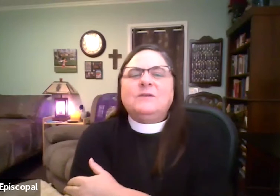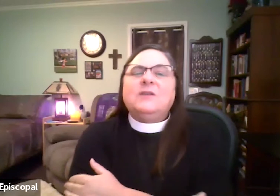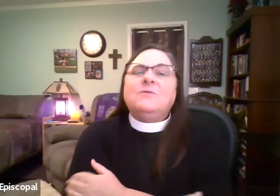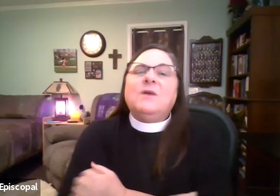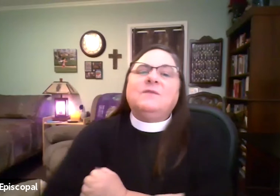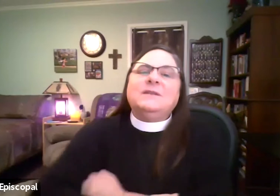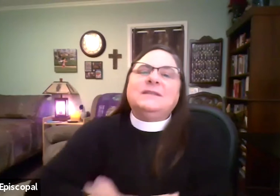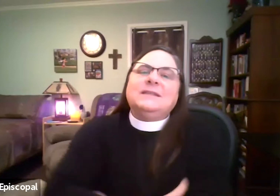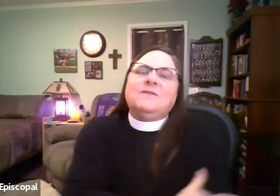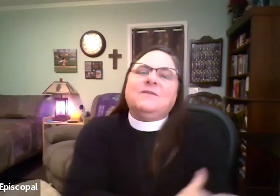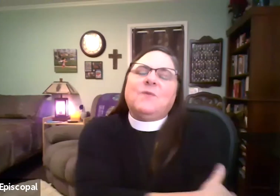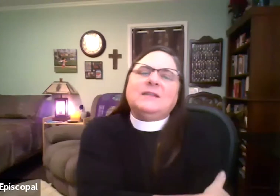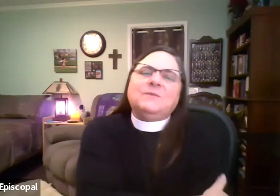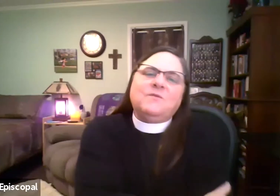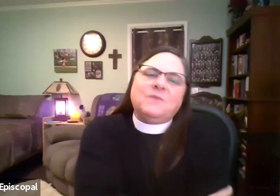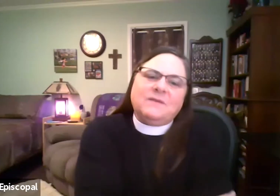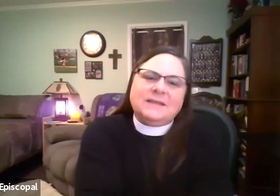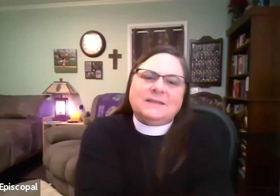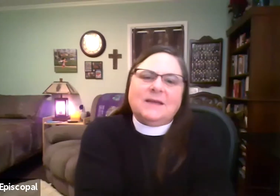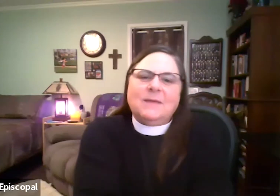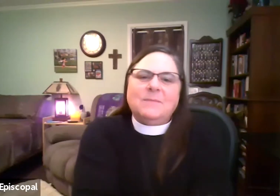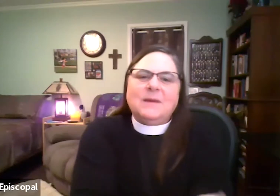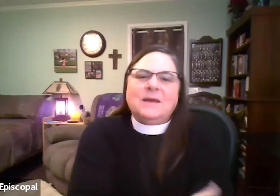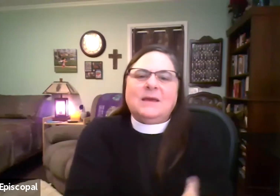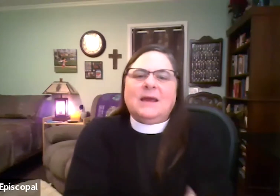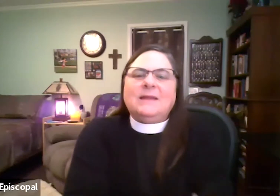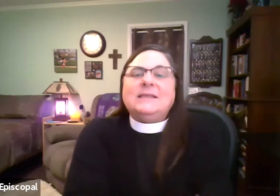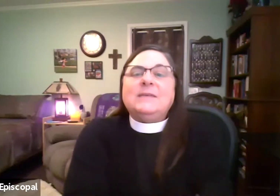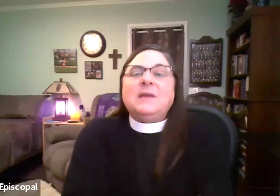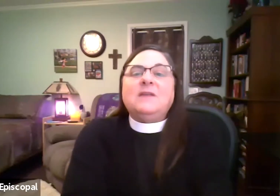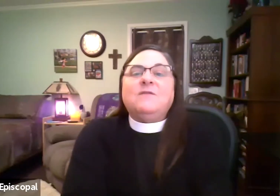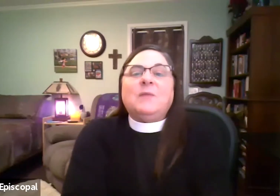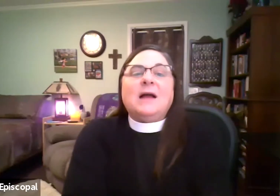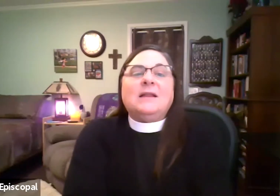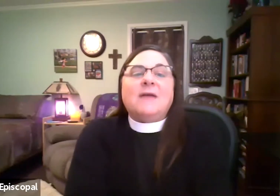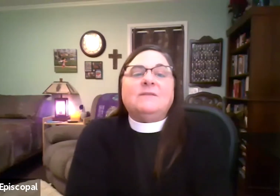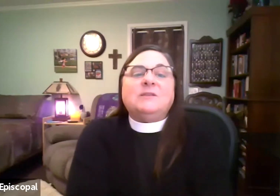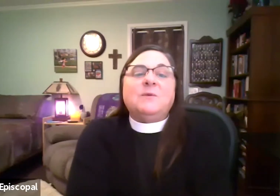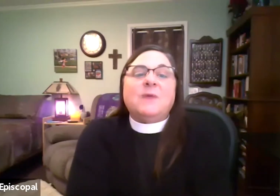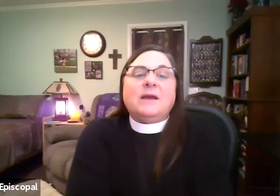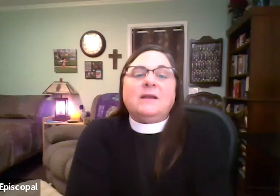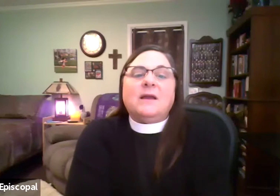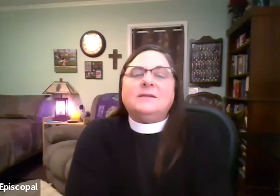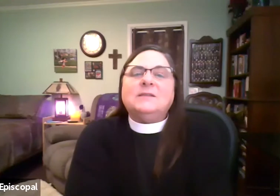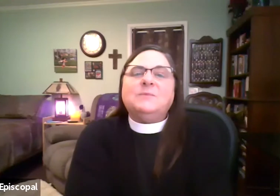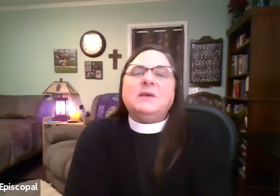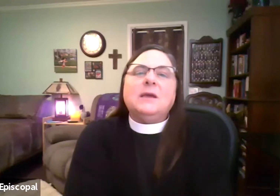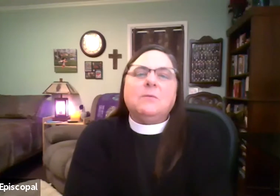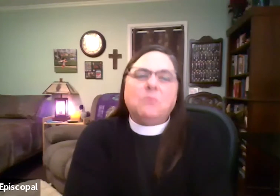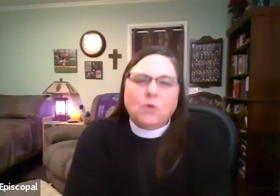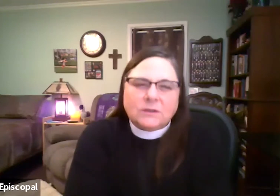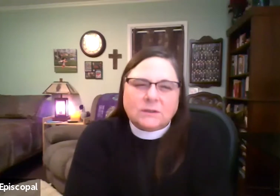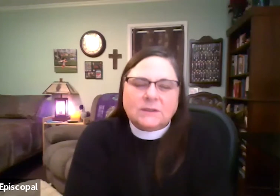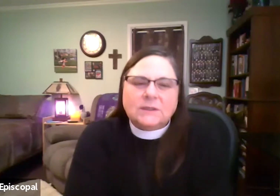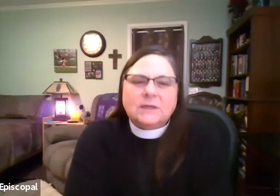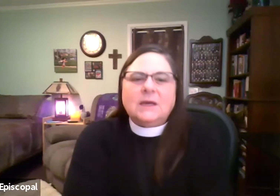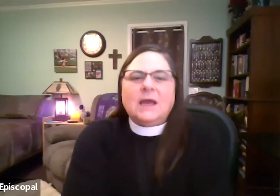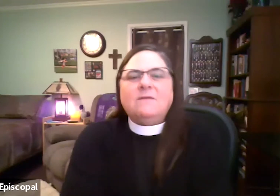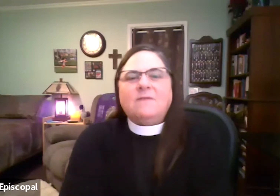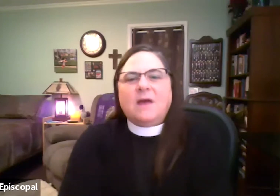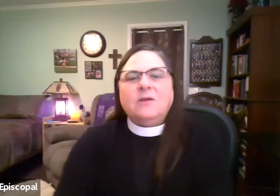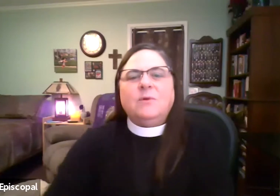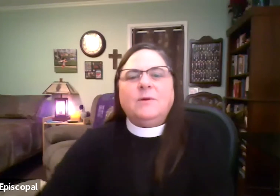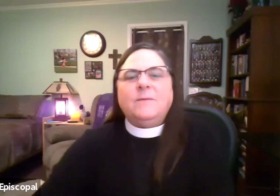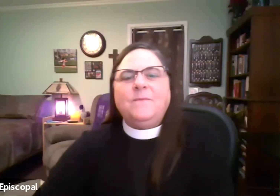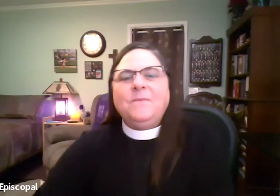He used it in reference to the civil rights movement of his time, and the deep need for Black lives to be recognized as being important